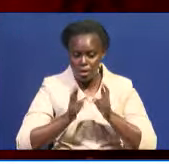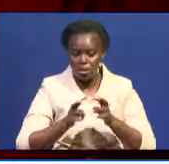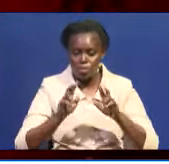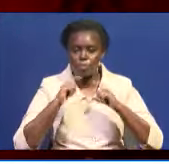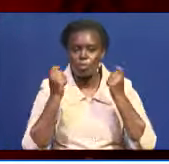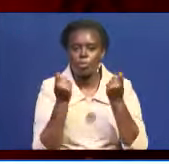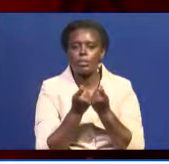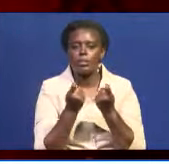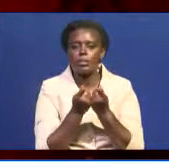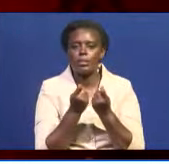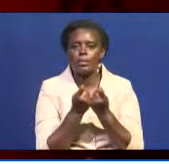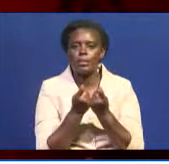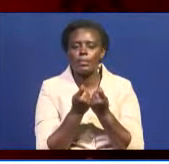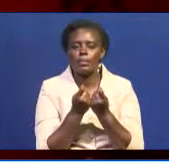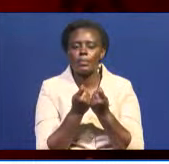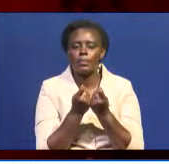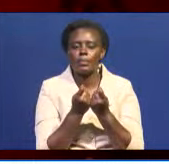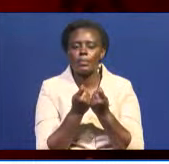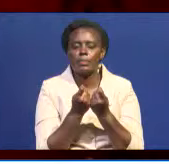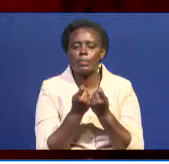the emergencies occasioned by floods,